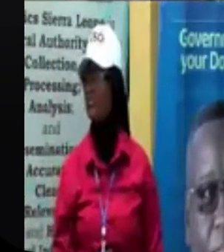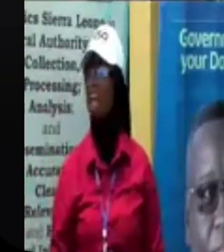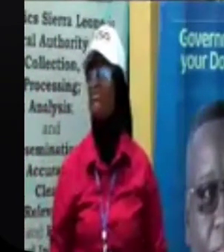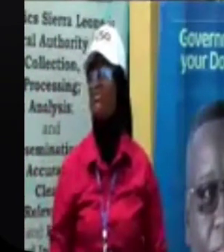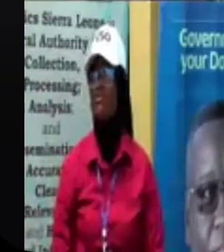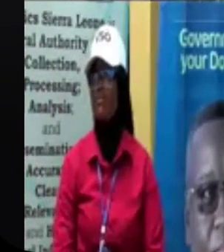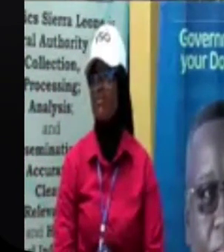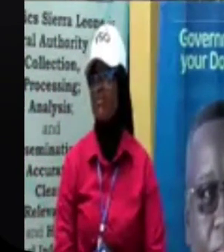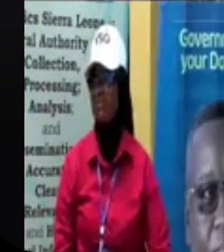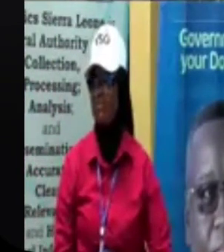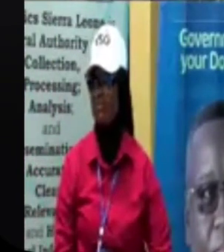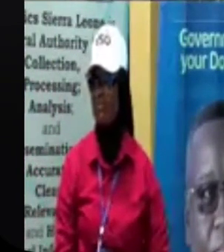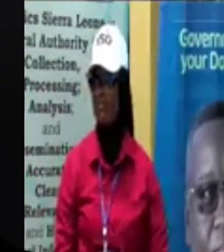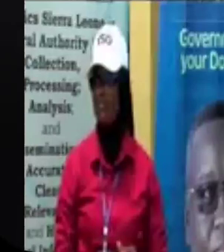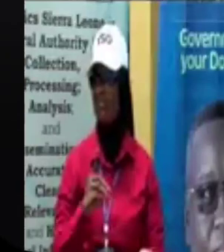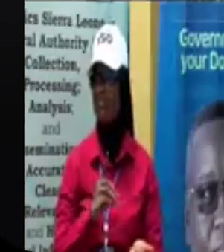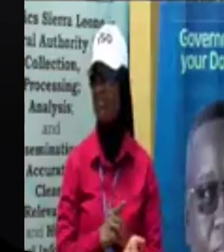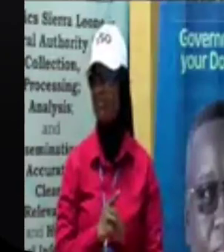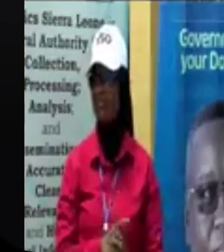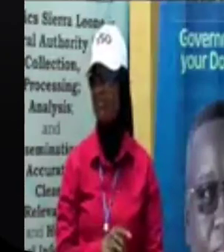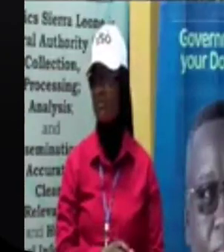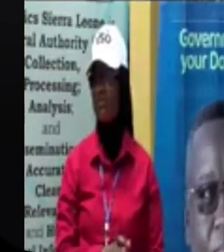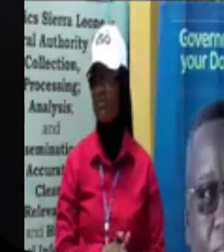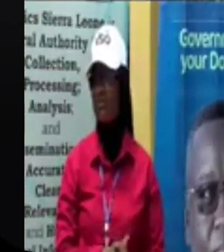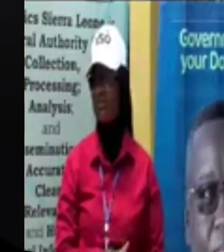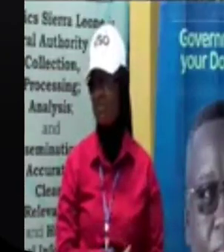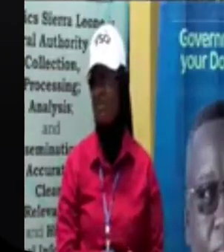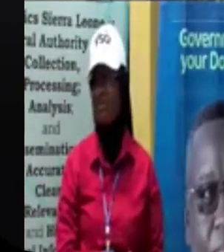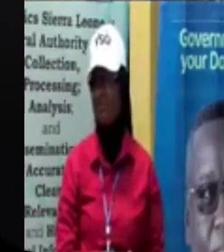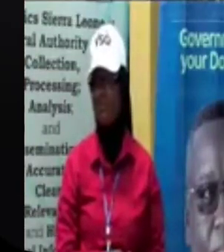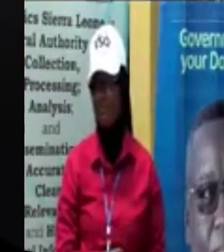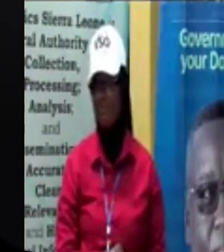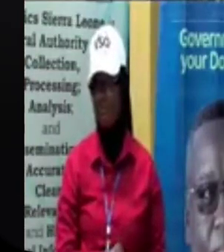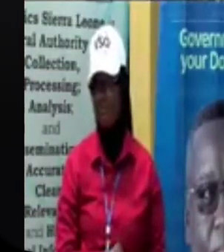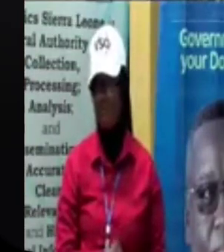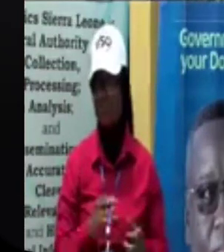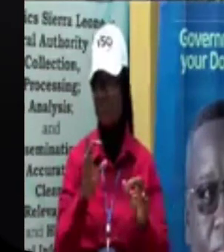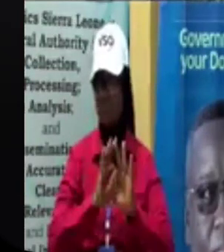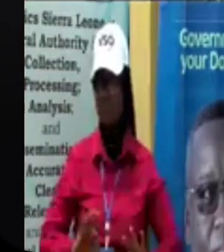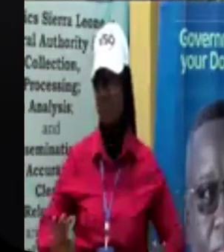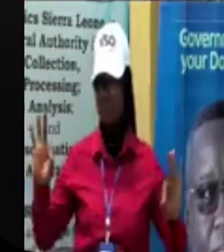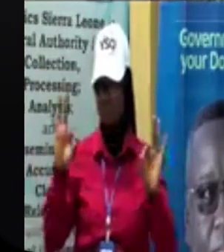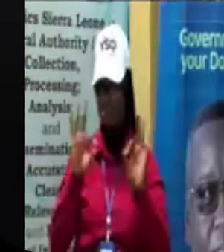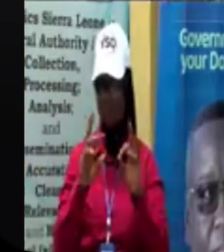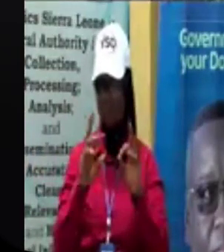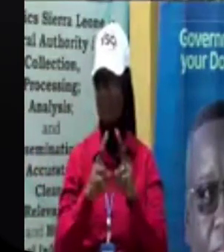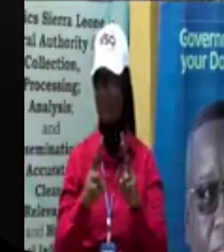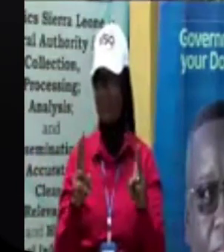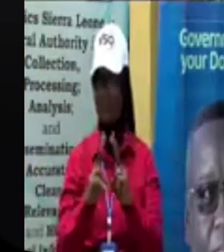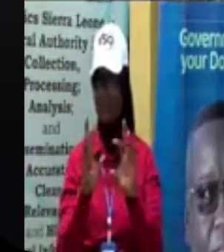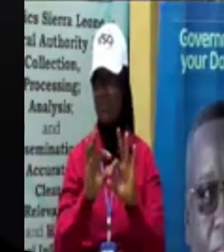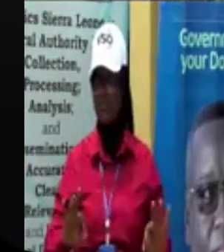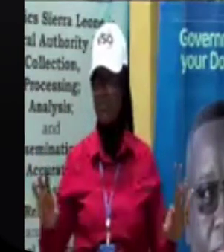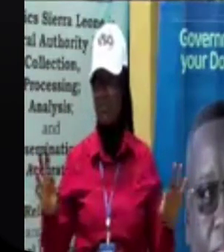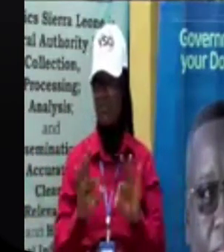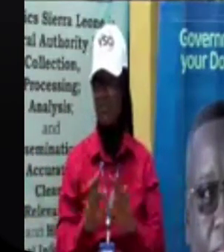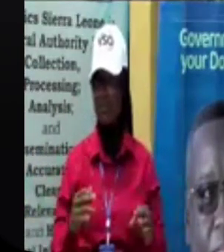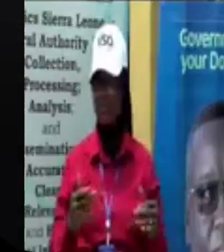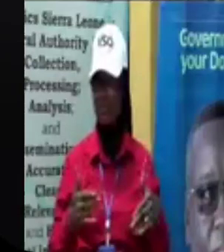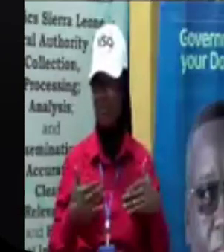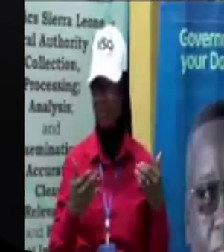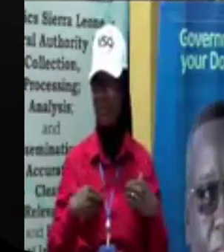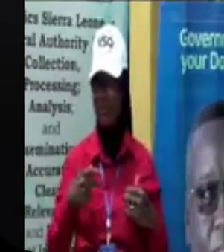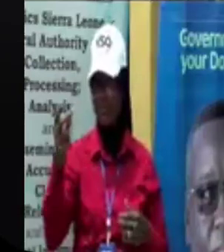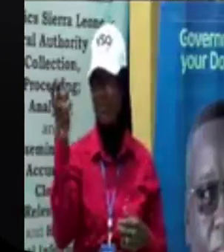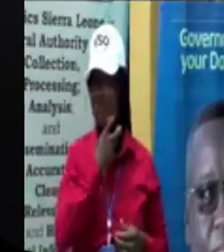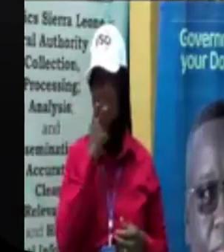take the third one, Yanda. It's an important question, very important. I'm glad you get the platform today for let you